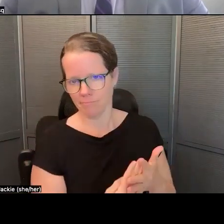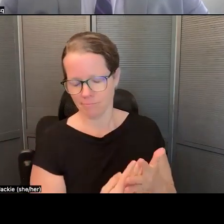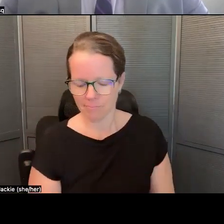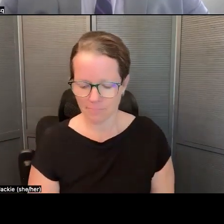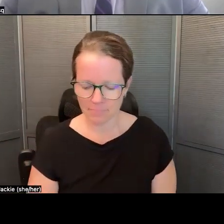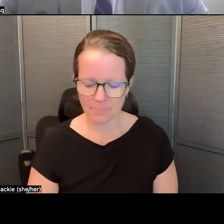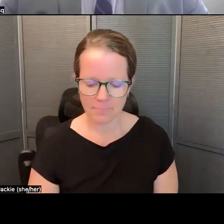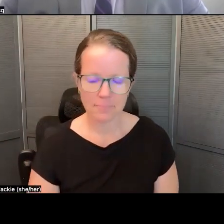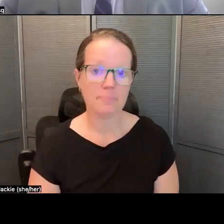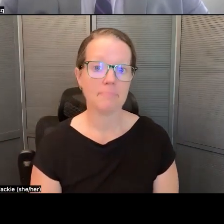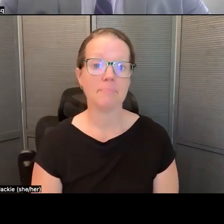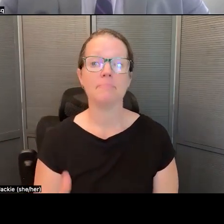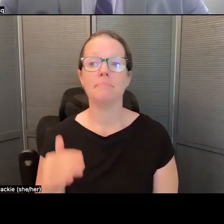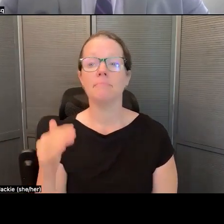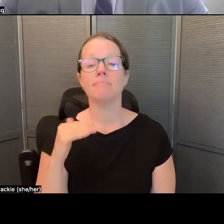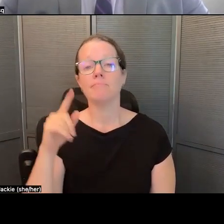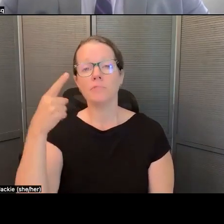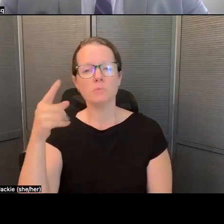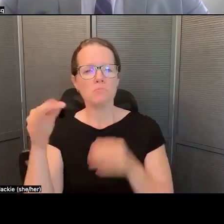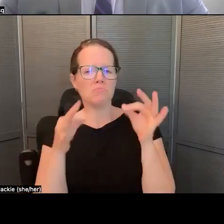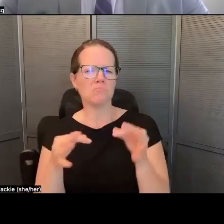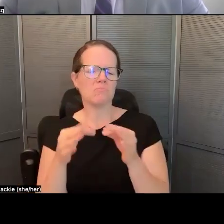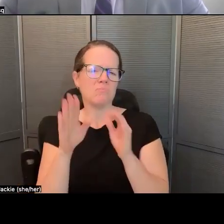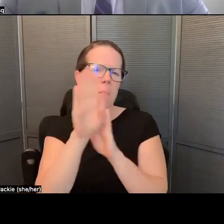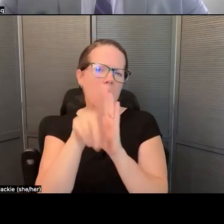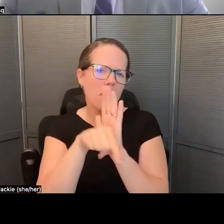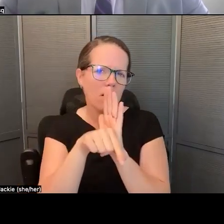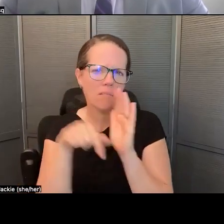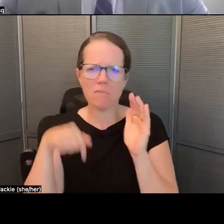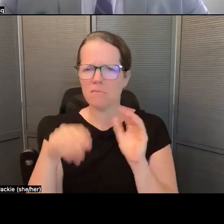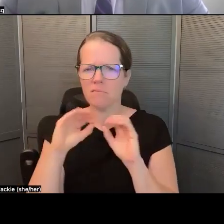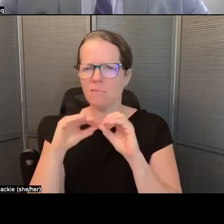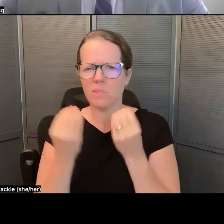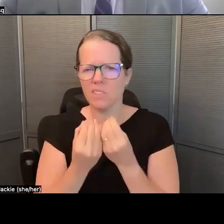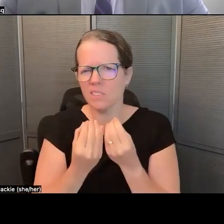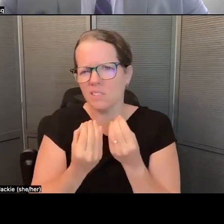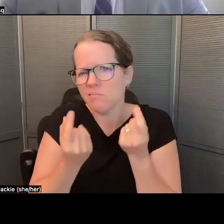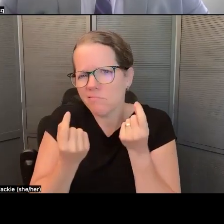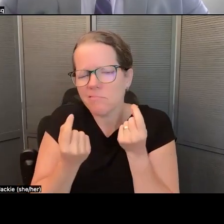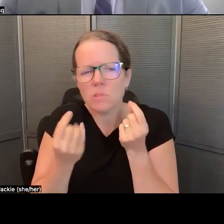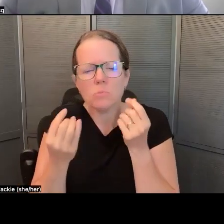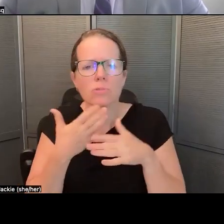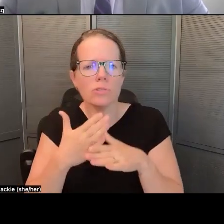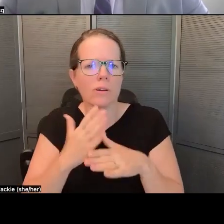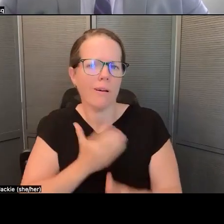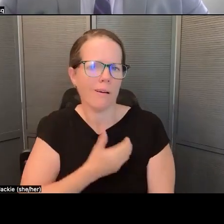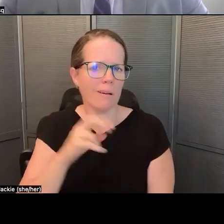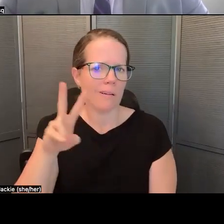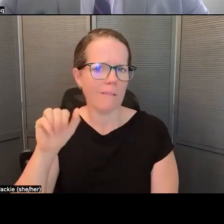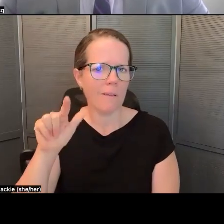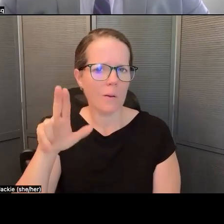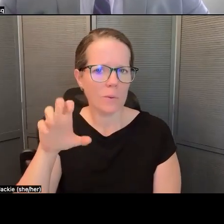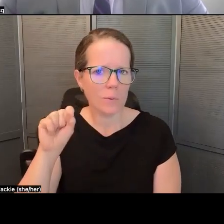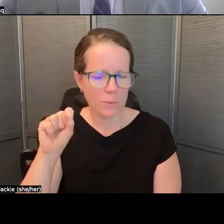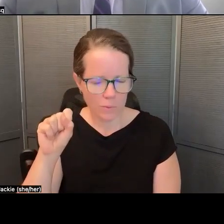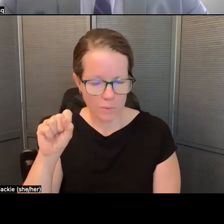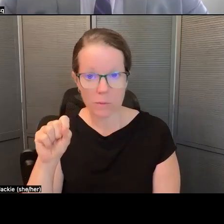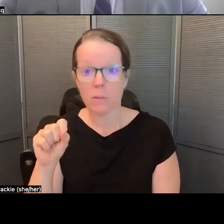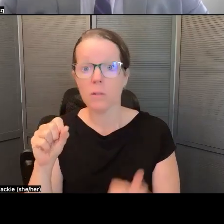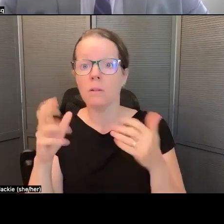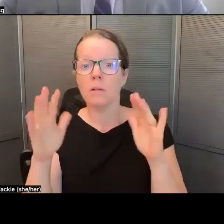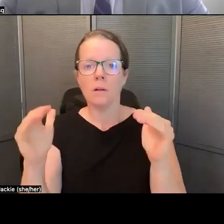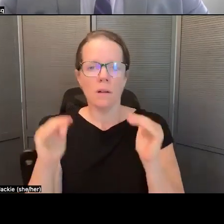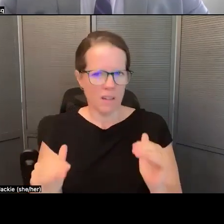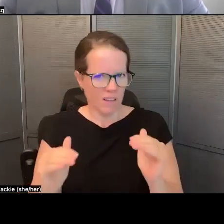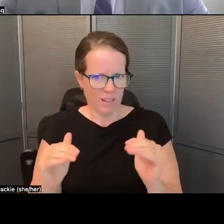first, I'm going to just say some background information, a little bit about our organization, about our values. Then I'll say a few things about why we do